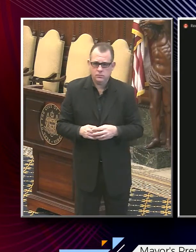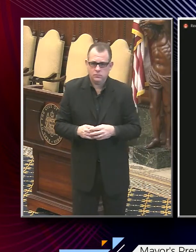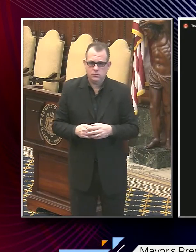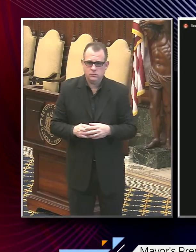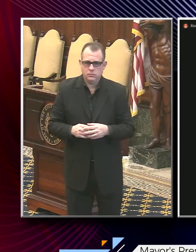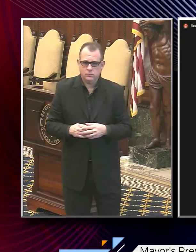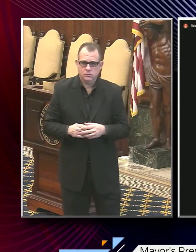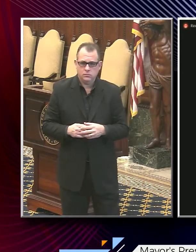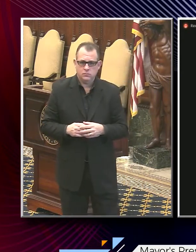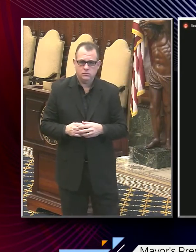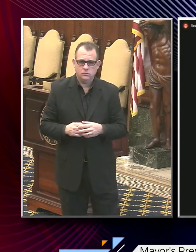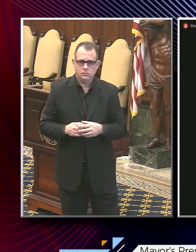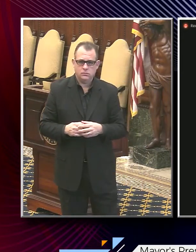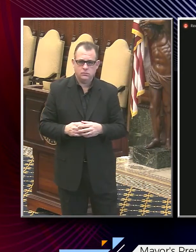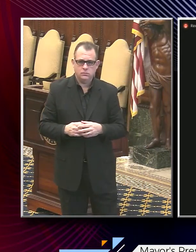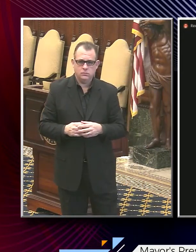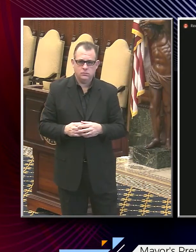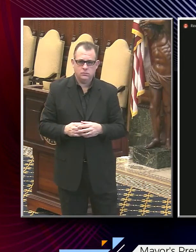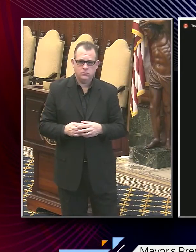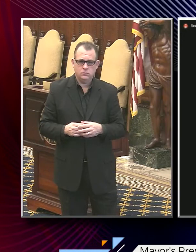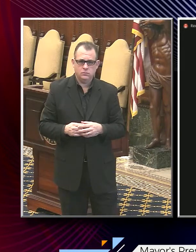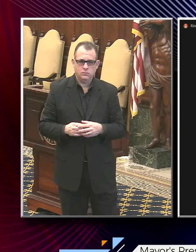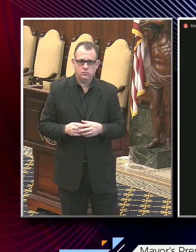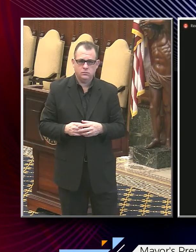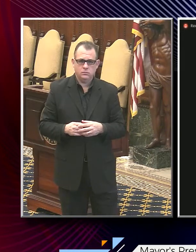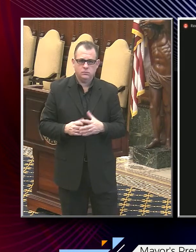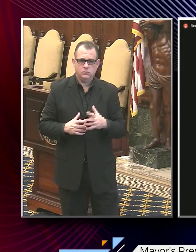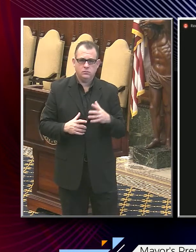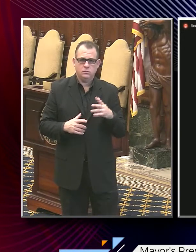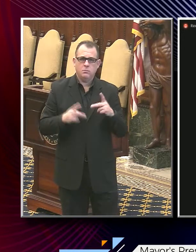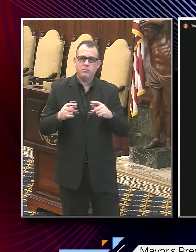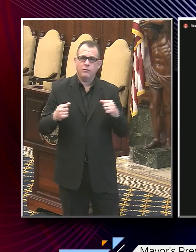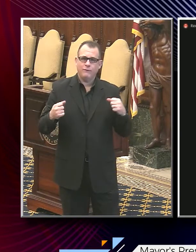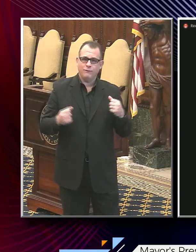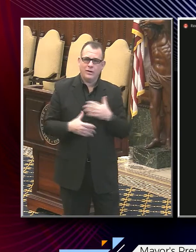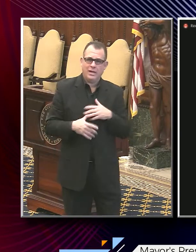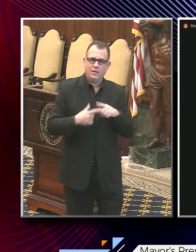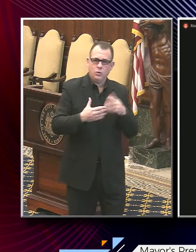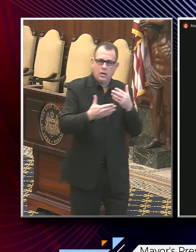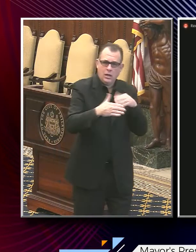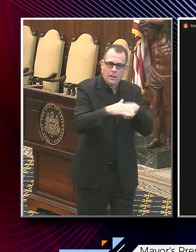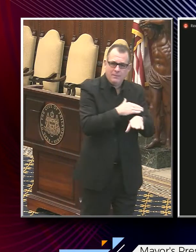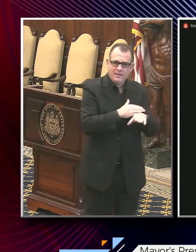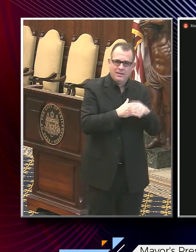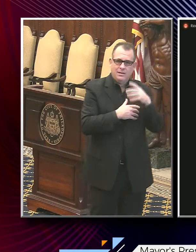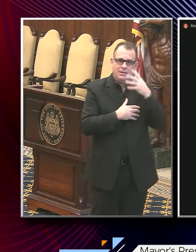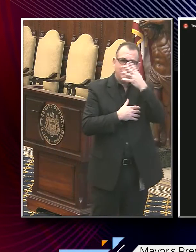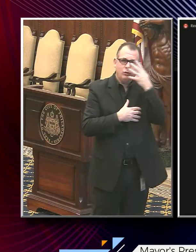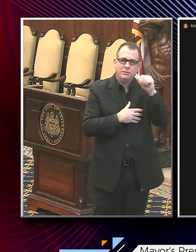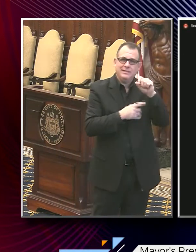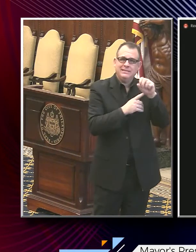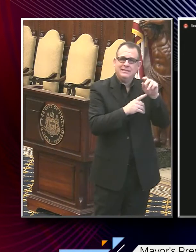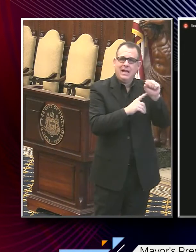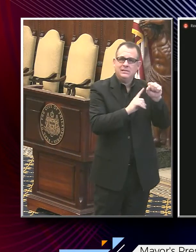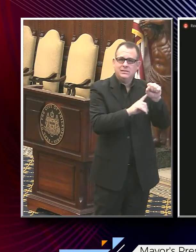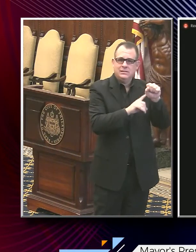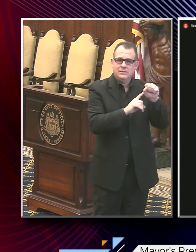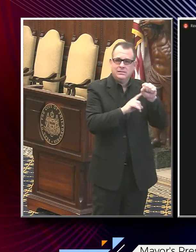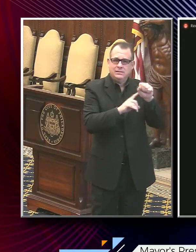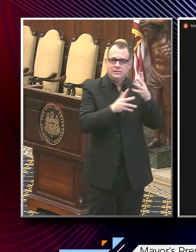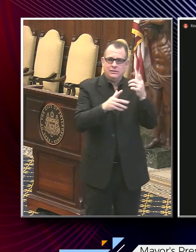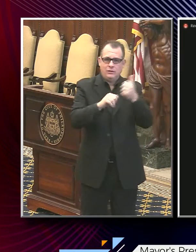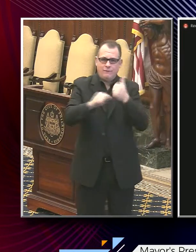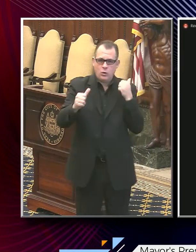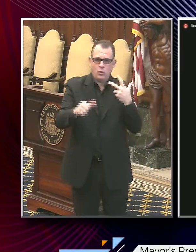planning to manage the fears of those who might be scared or worried about coming in to get the vaccine due to immigration status or other things that might make them